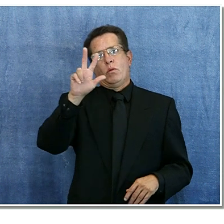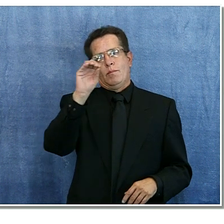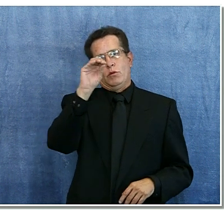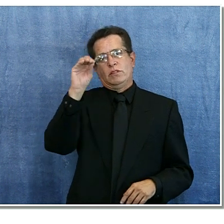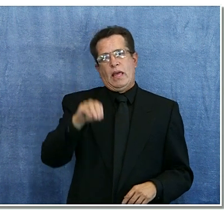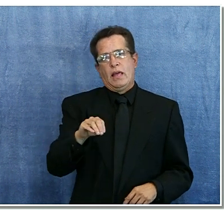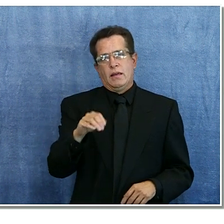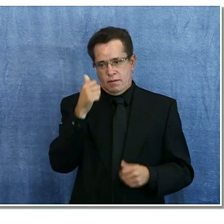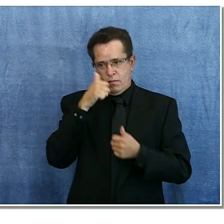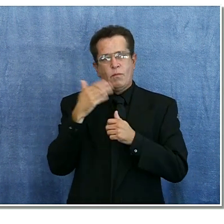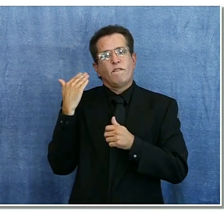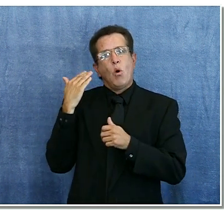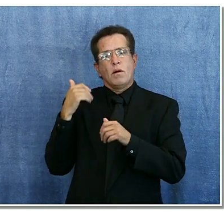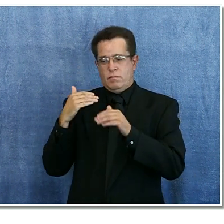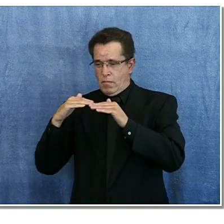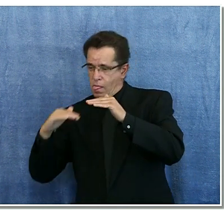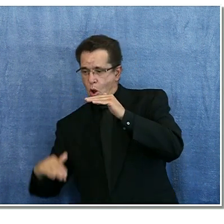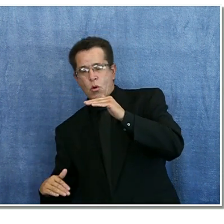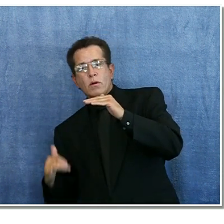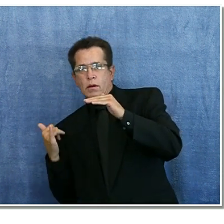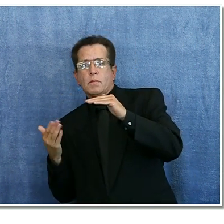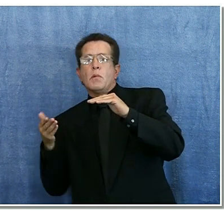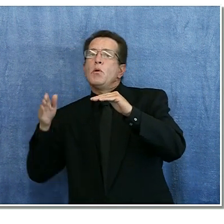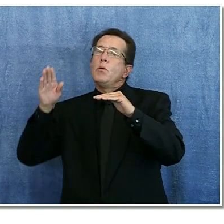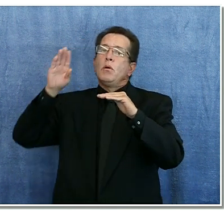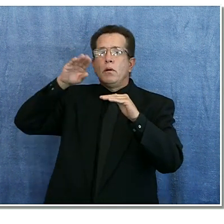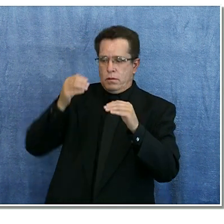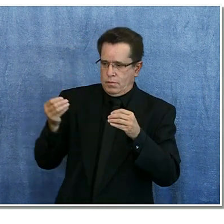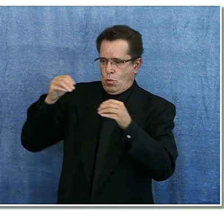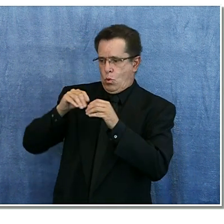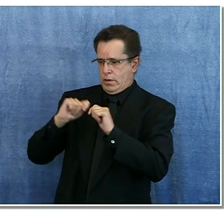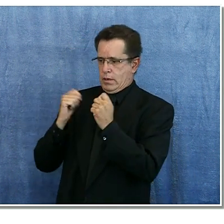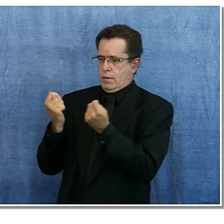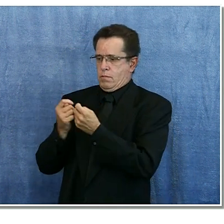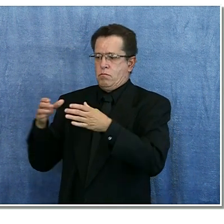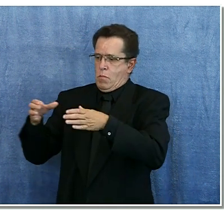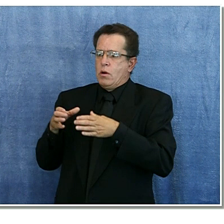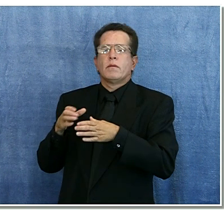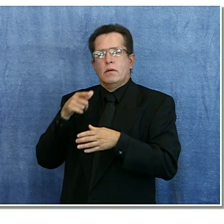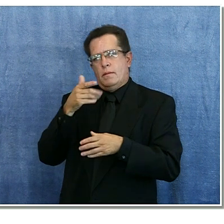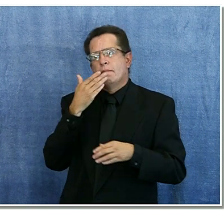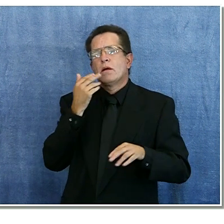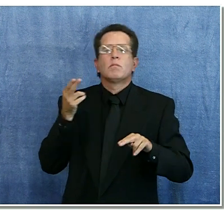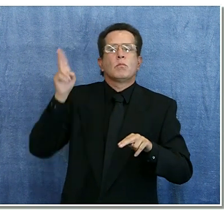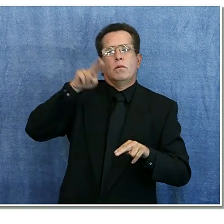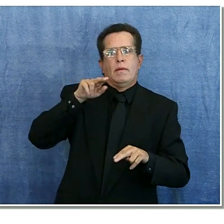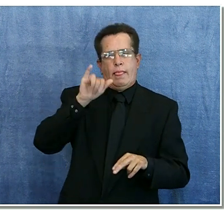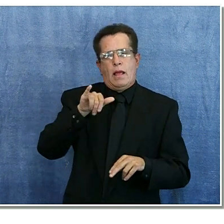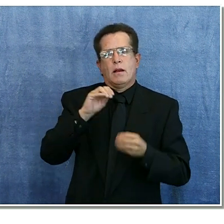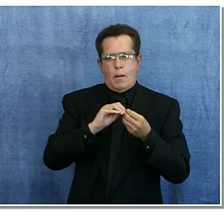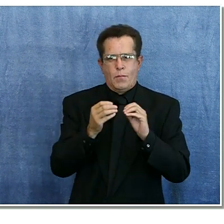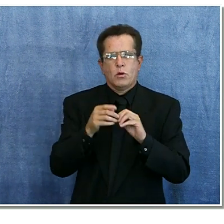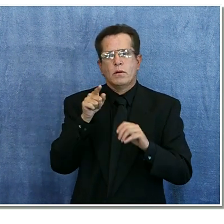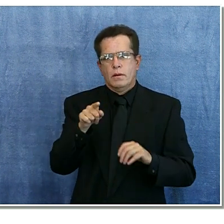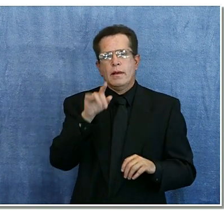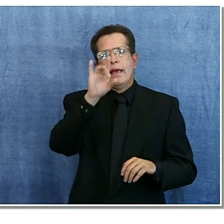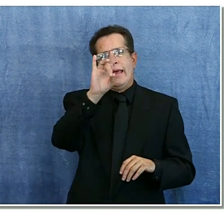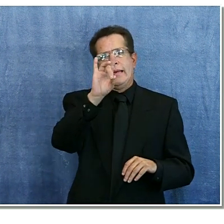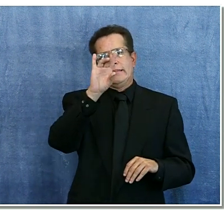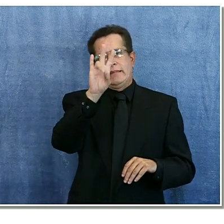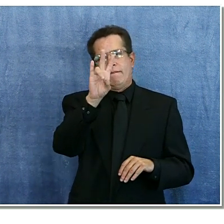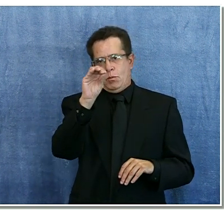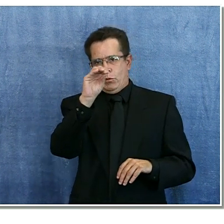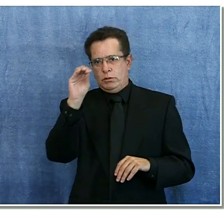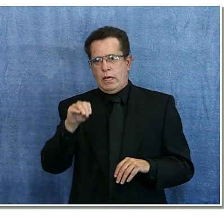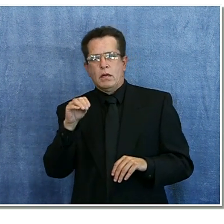in single digits in the not too distant future, and we've moved rapidly to try and accelerate that. 87% of our close contacts are